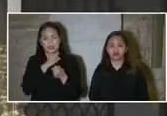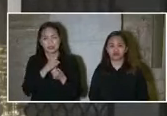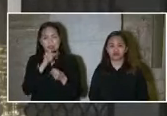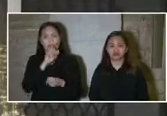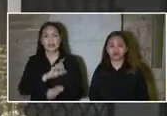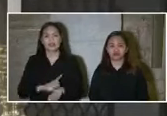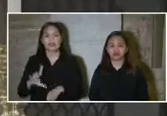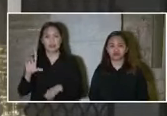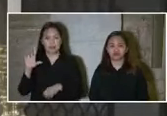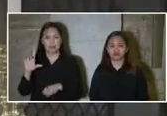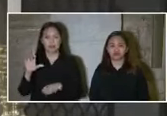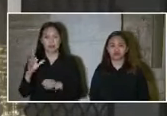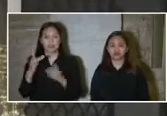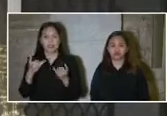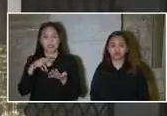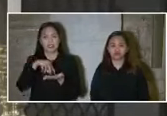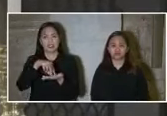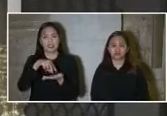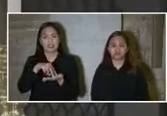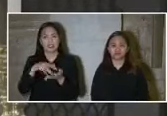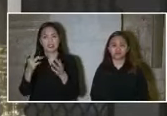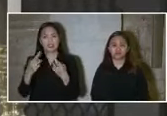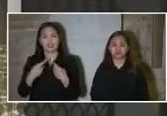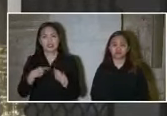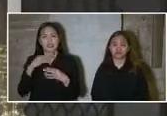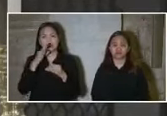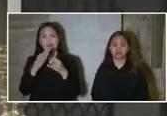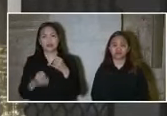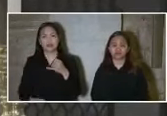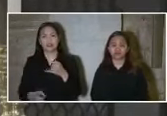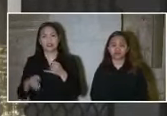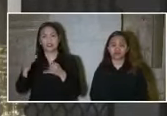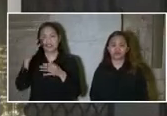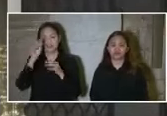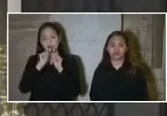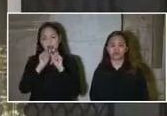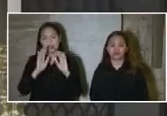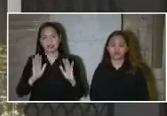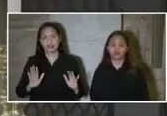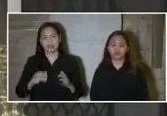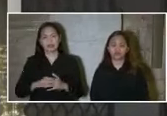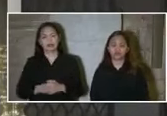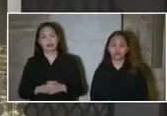Lord. Let us now stand and receive the final blessing.